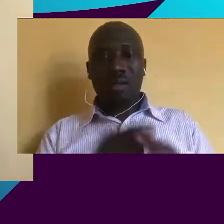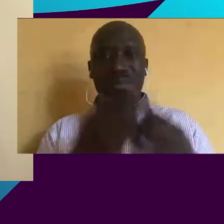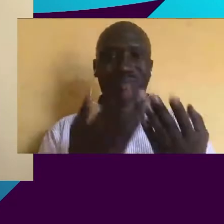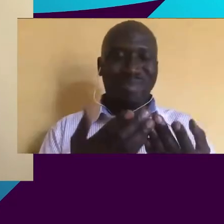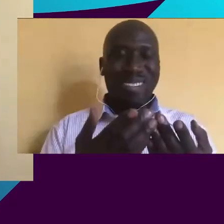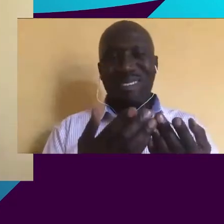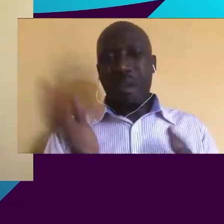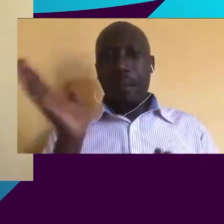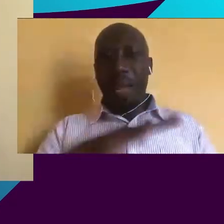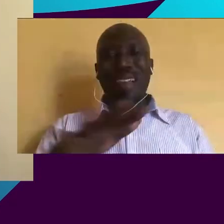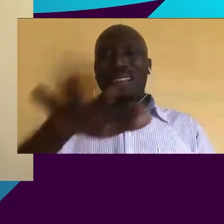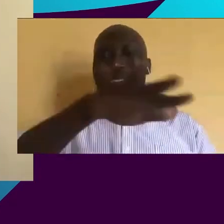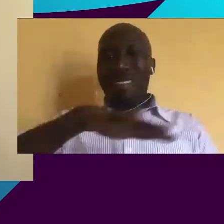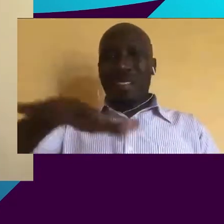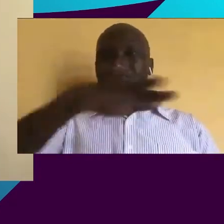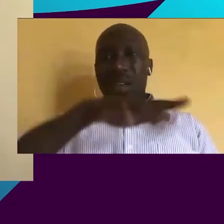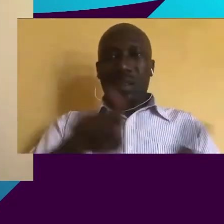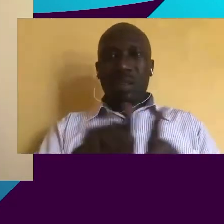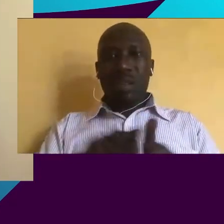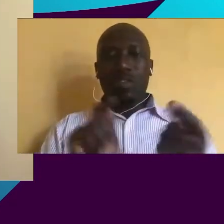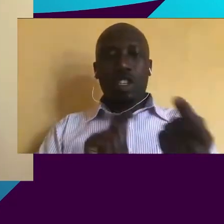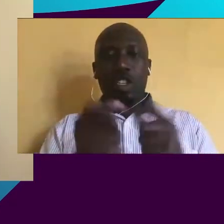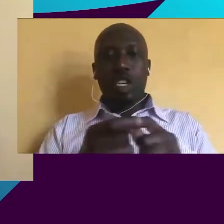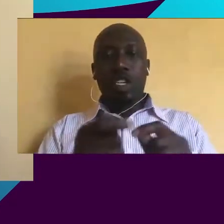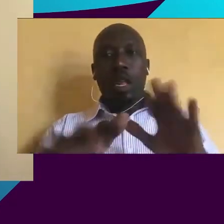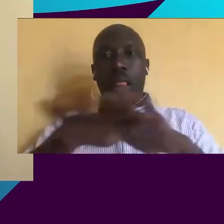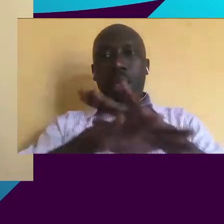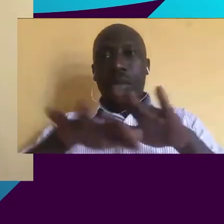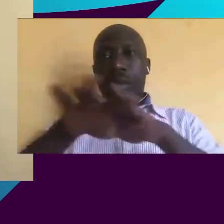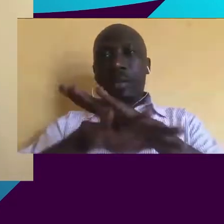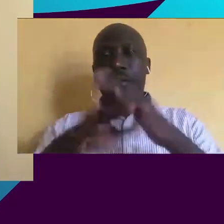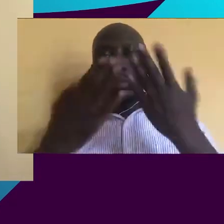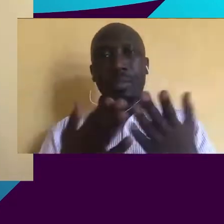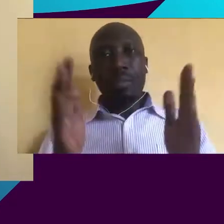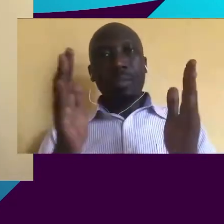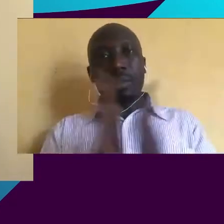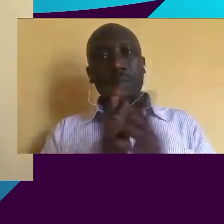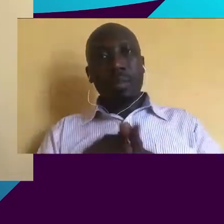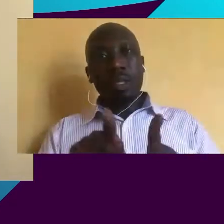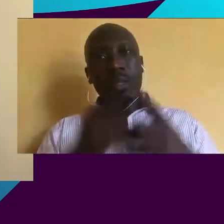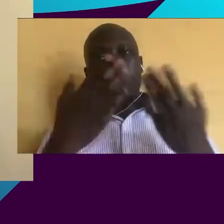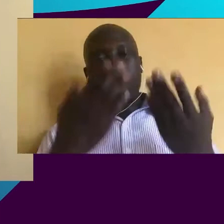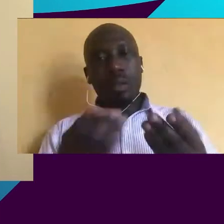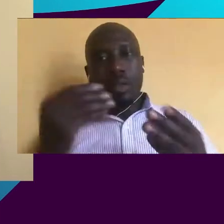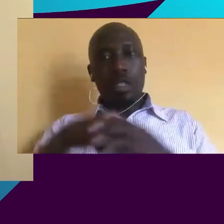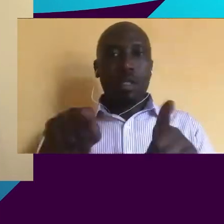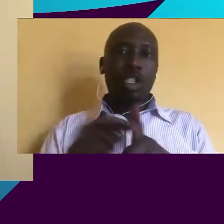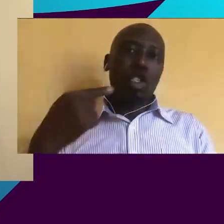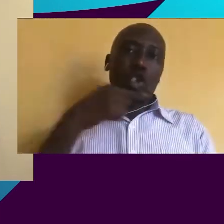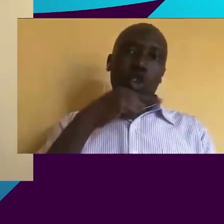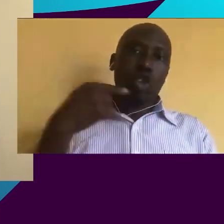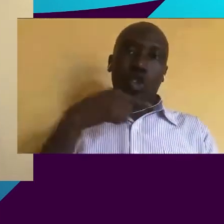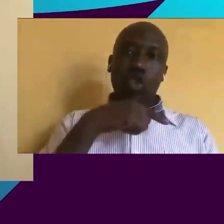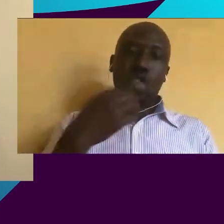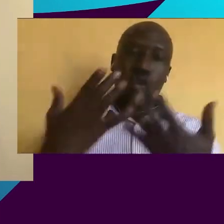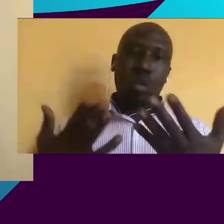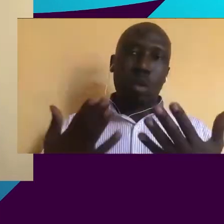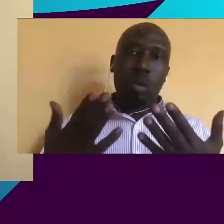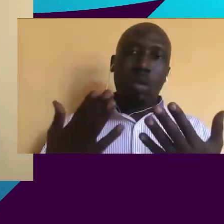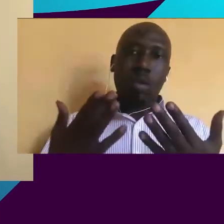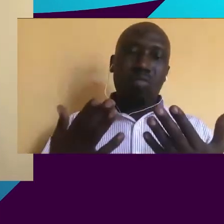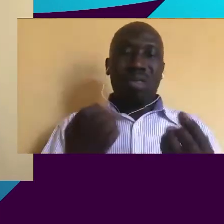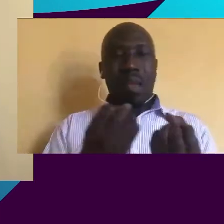and also the changing areas. And then in the social, there are a lot of